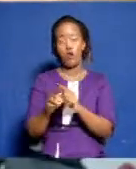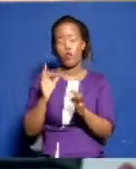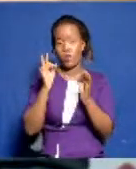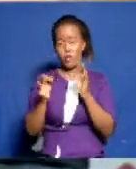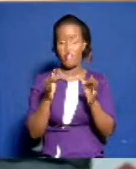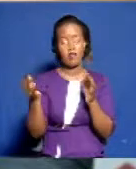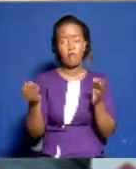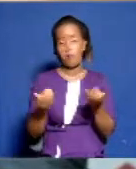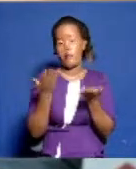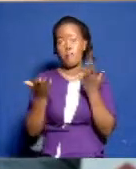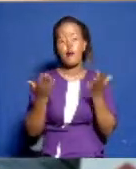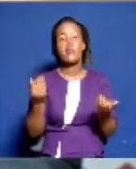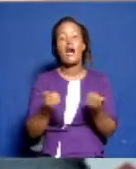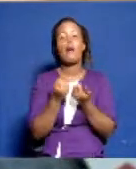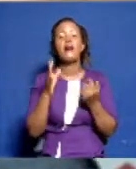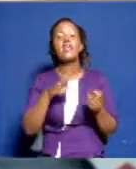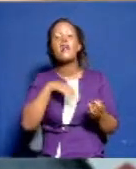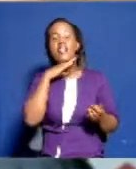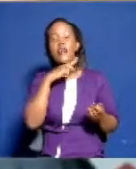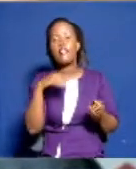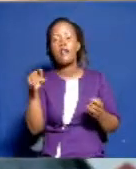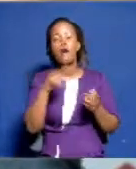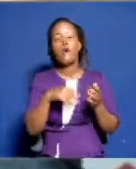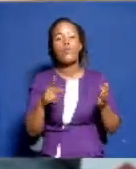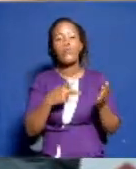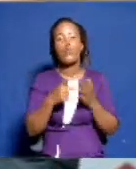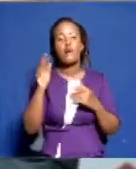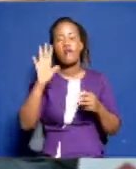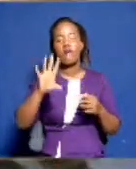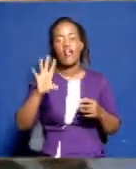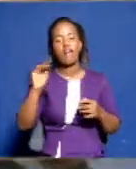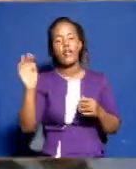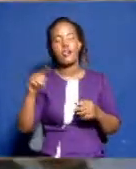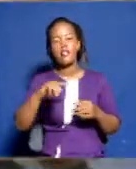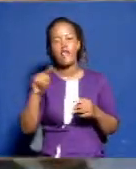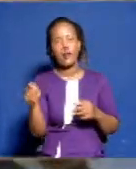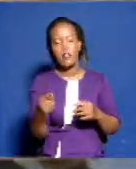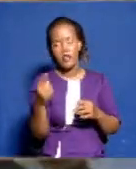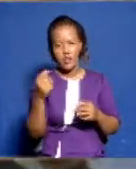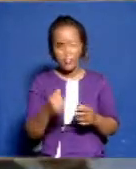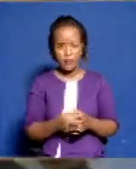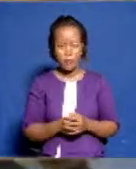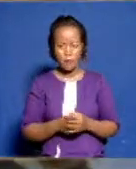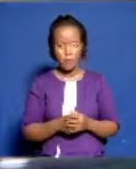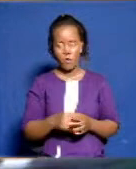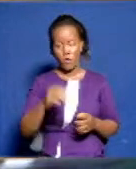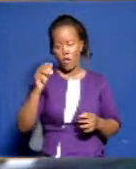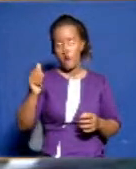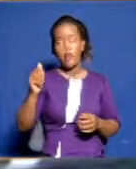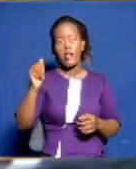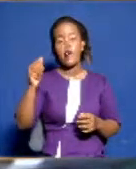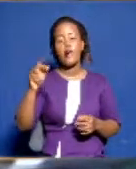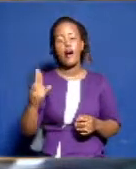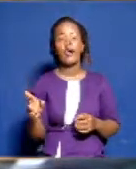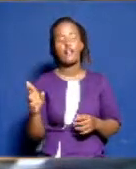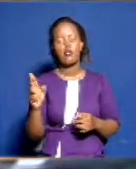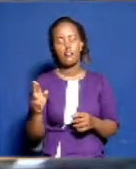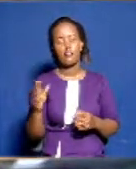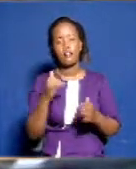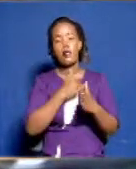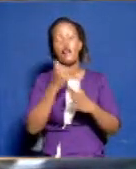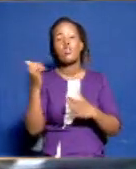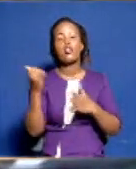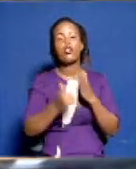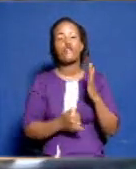death, then we will pay 500,000 as last expense. AAR Insurance Managing Director